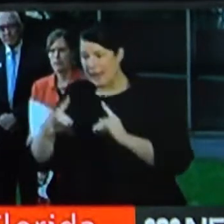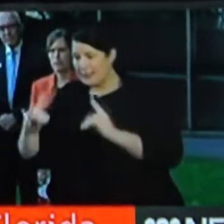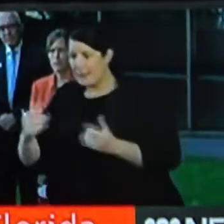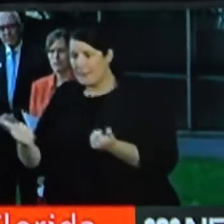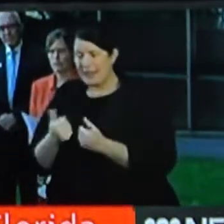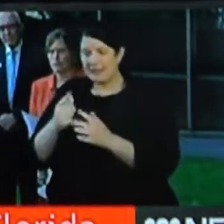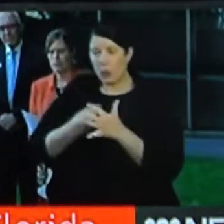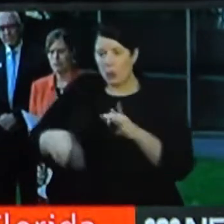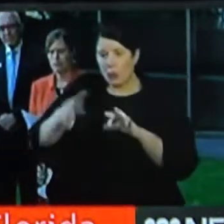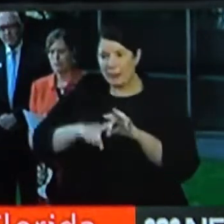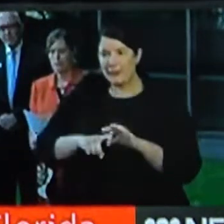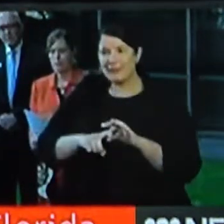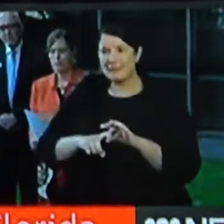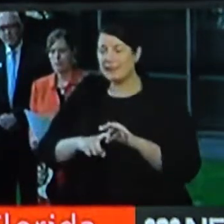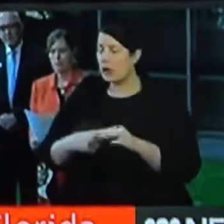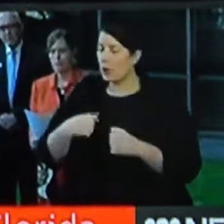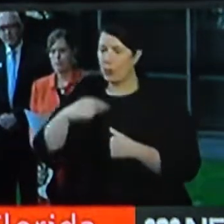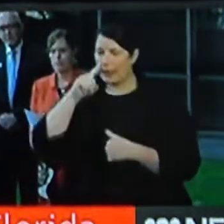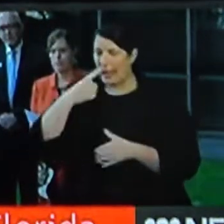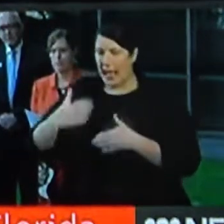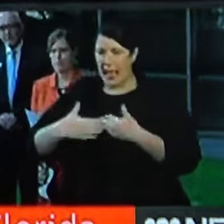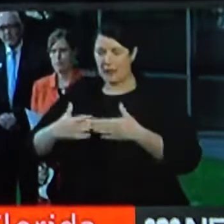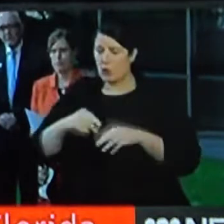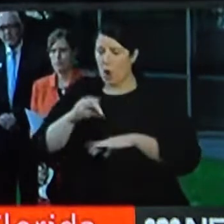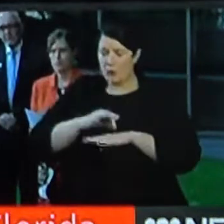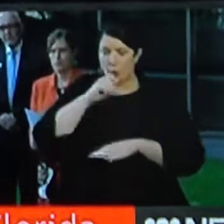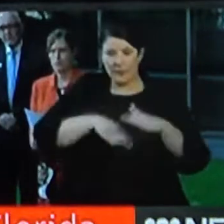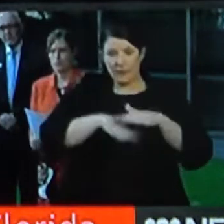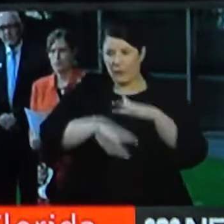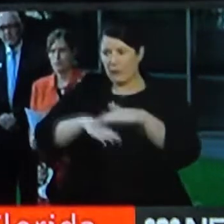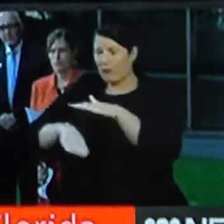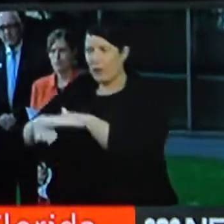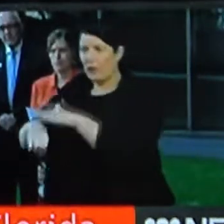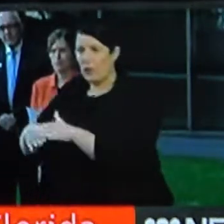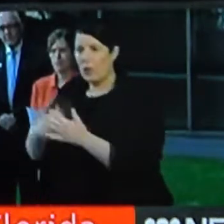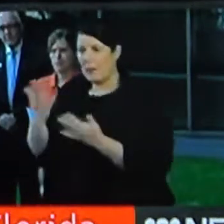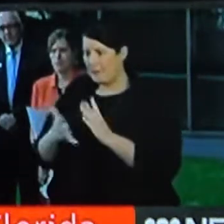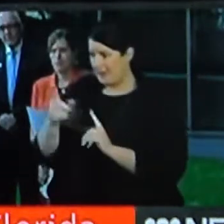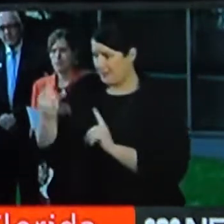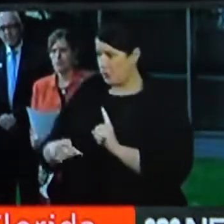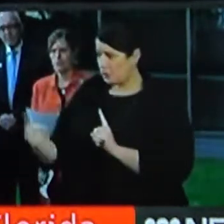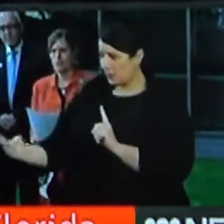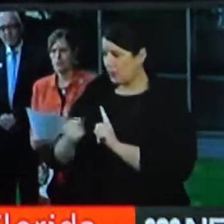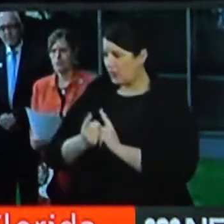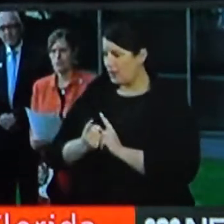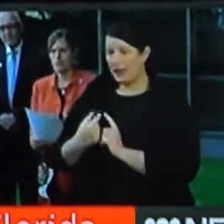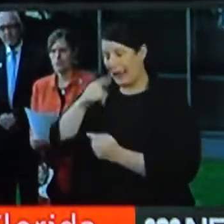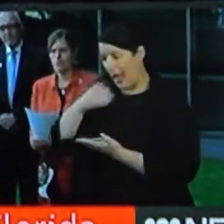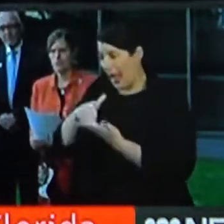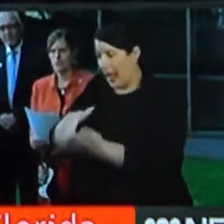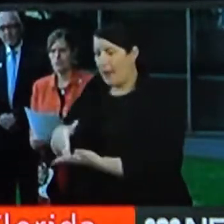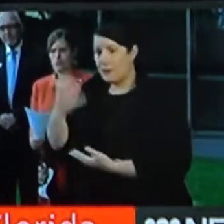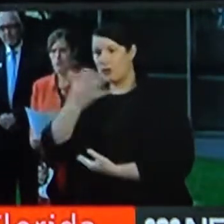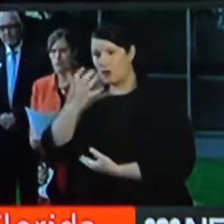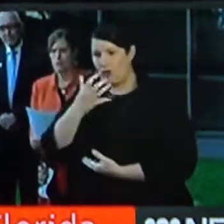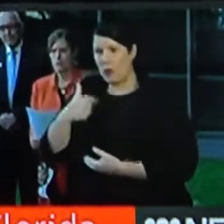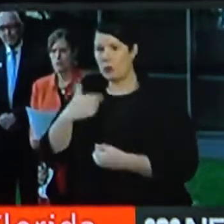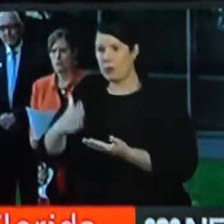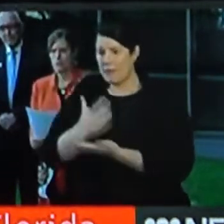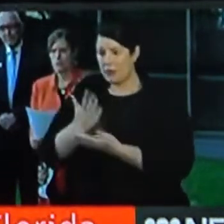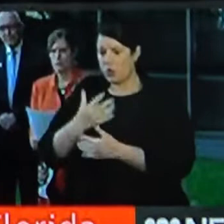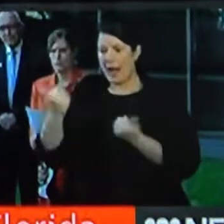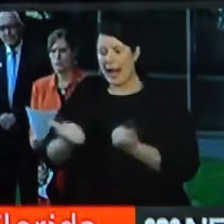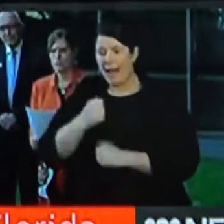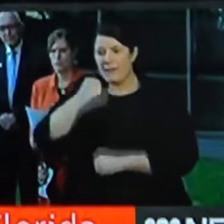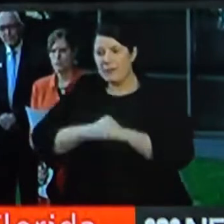deal with the massive influx of patients. And we want to make sure that when every patient does need a ventilator or does need a bed, that that's available. And we're